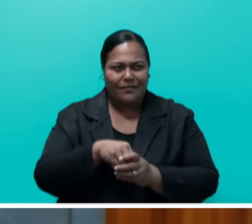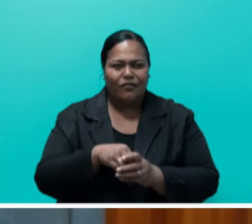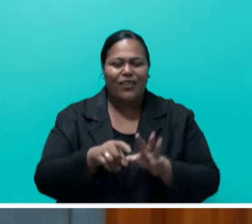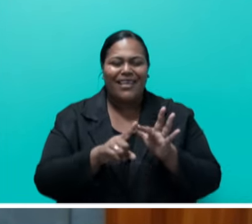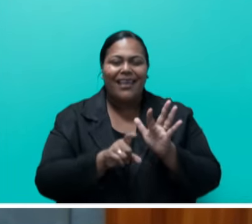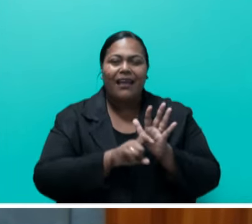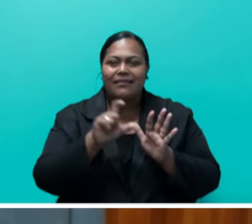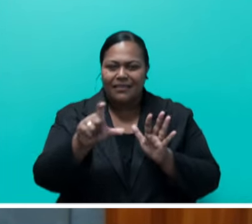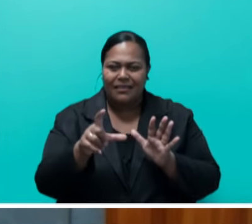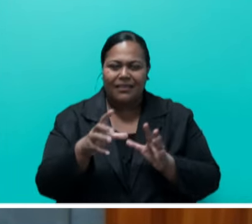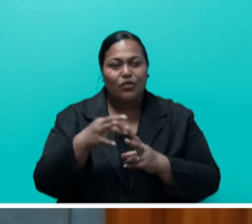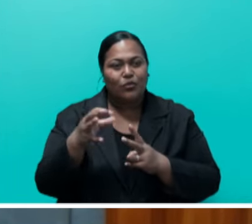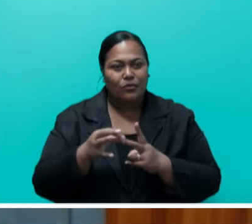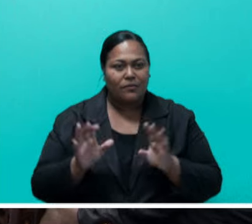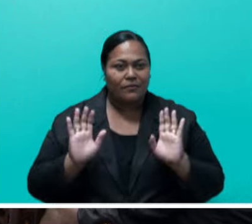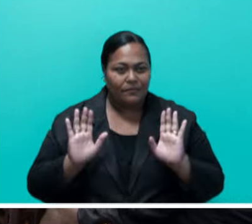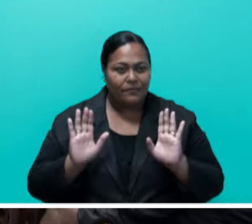were appointed.